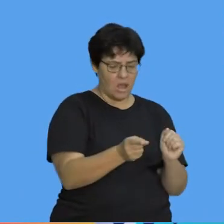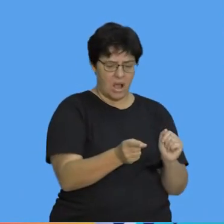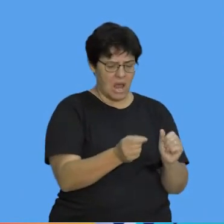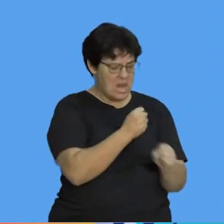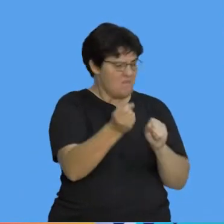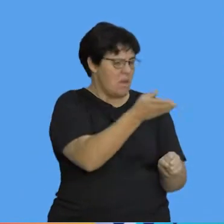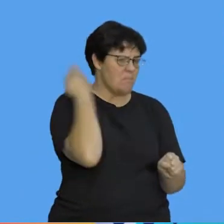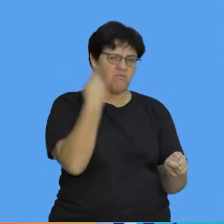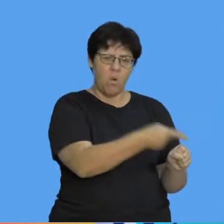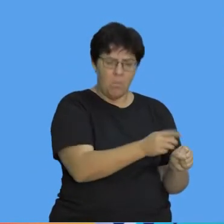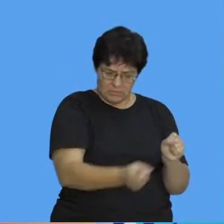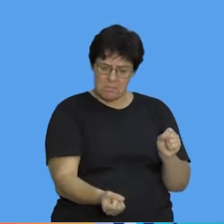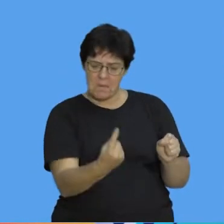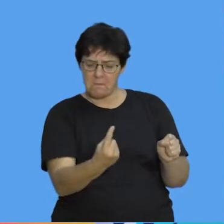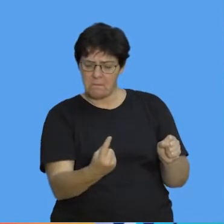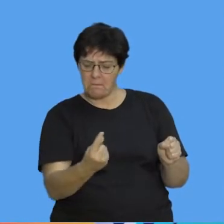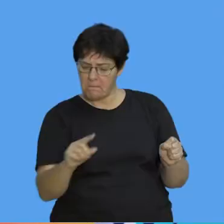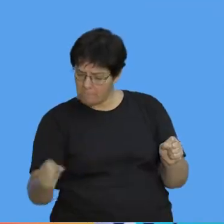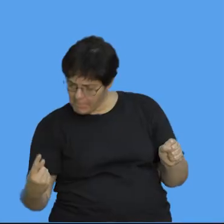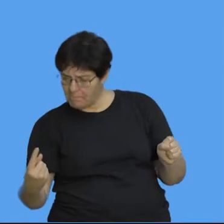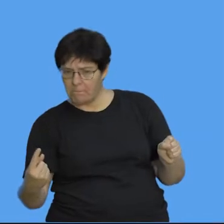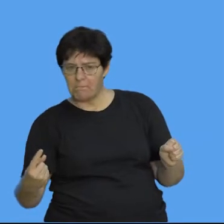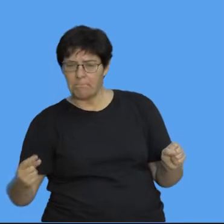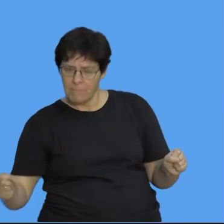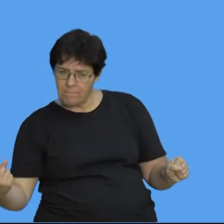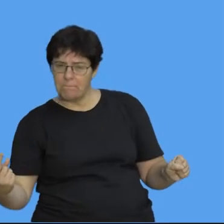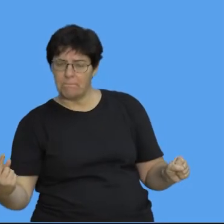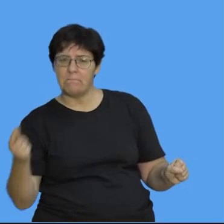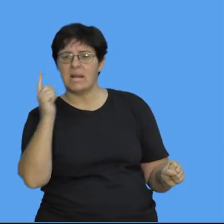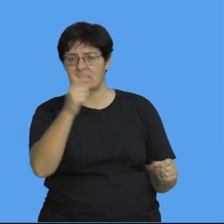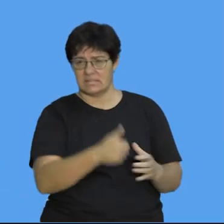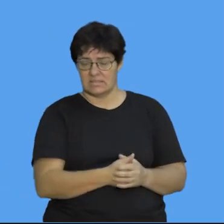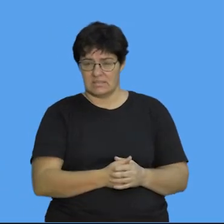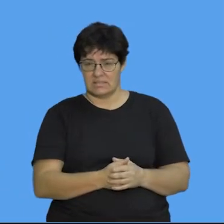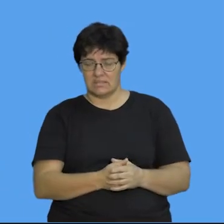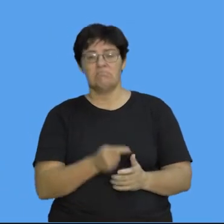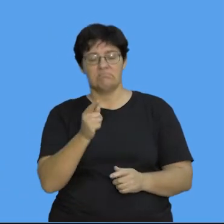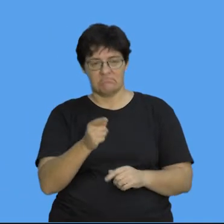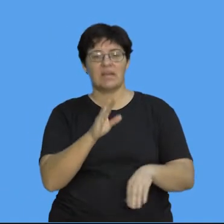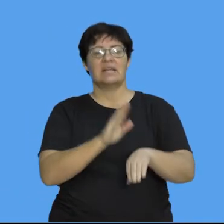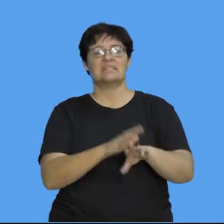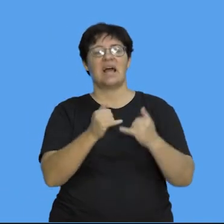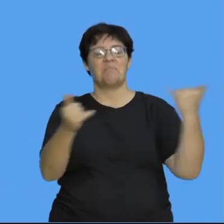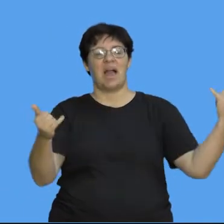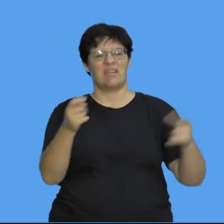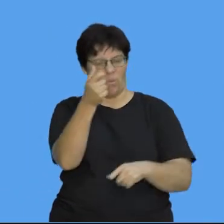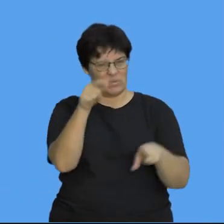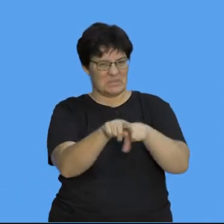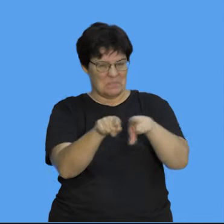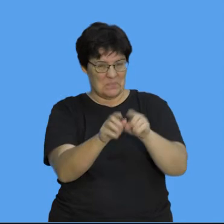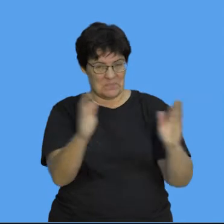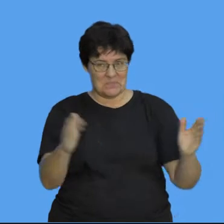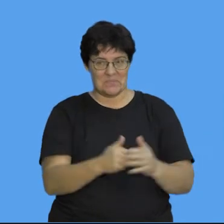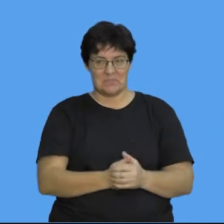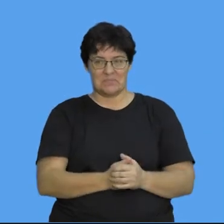later stages. So if we look at these 4 groups, I could make this could almost be a